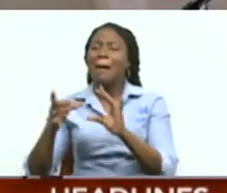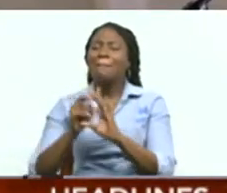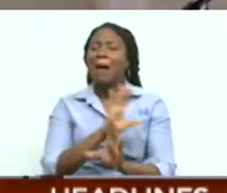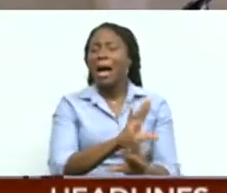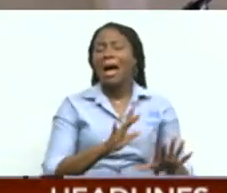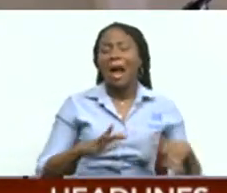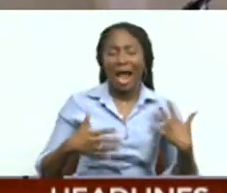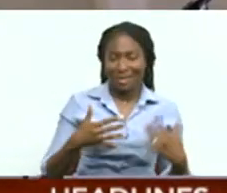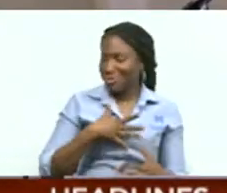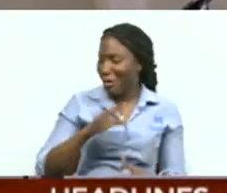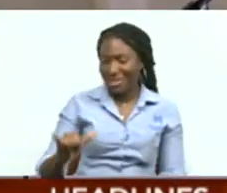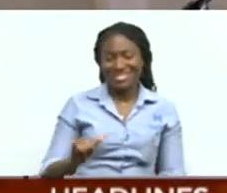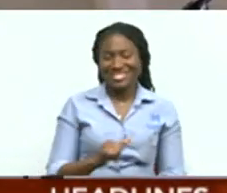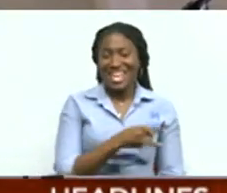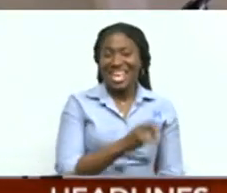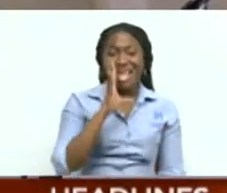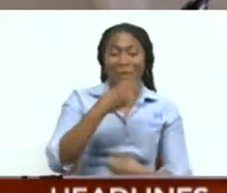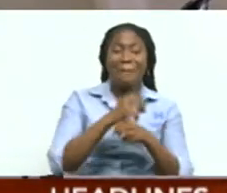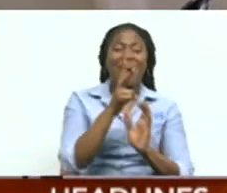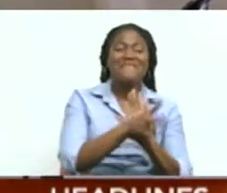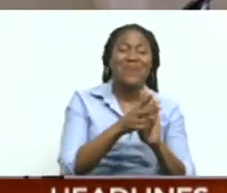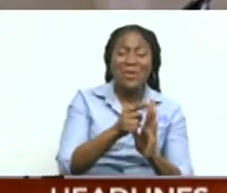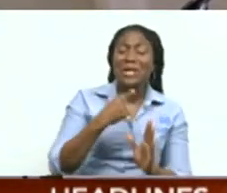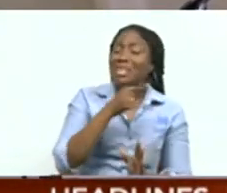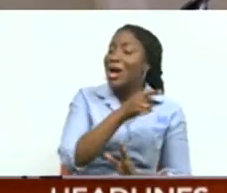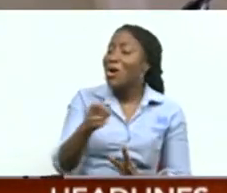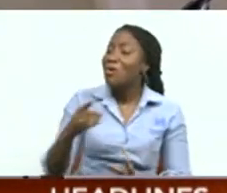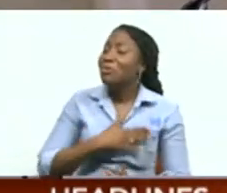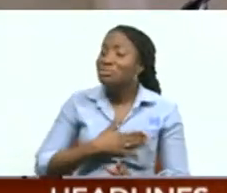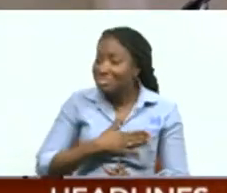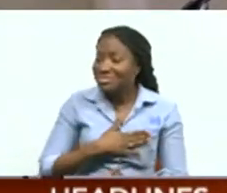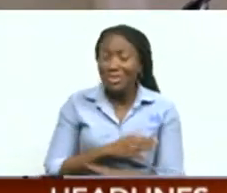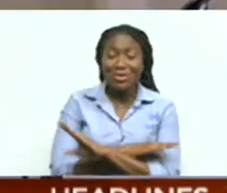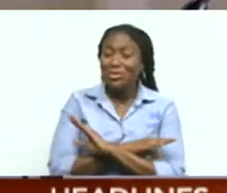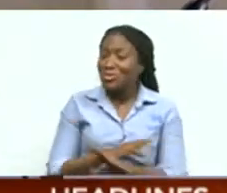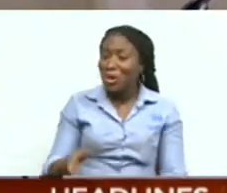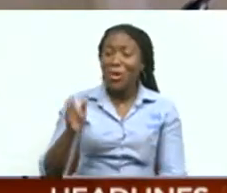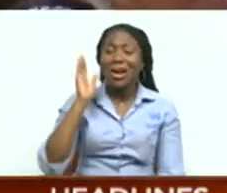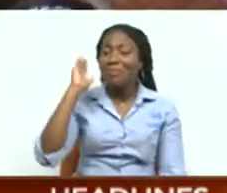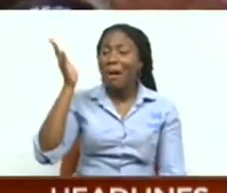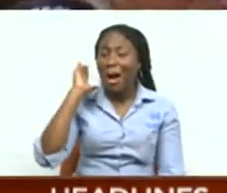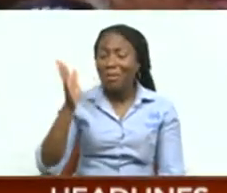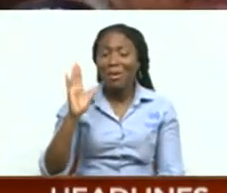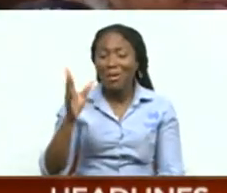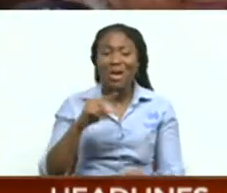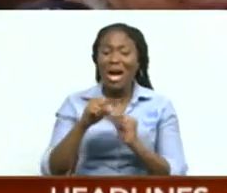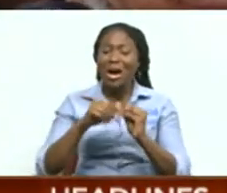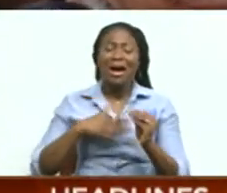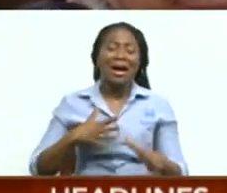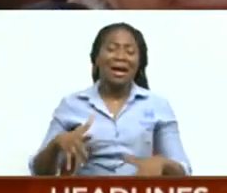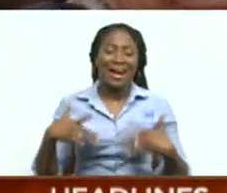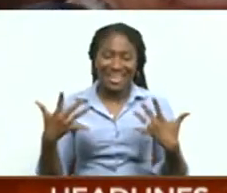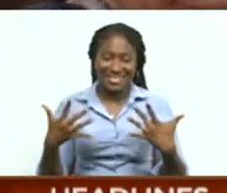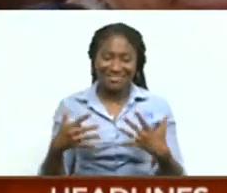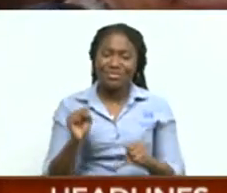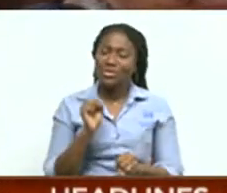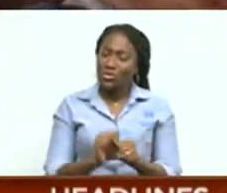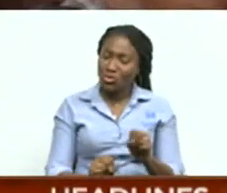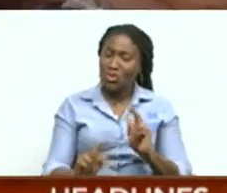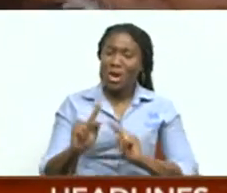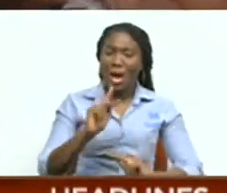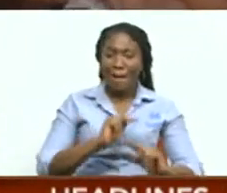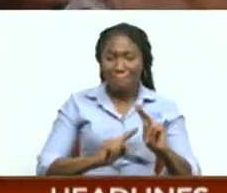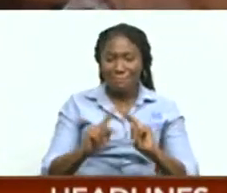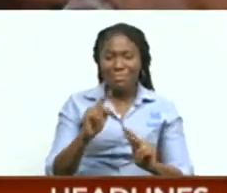could be played at his funeral, so he would literally have the last word. Instead, there were reflections on his